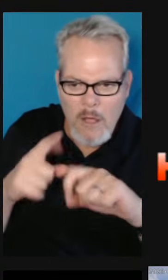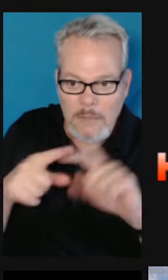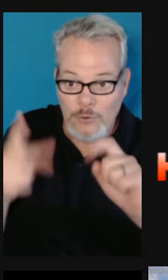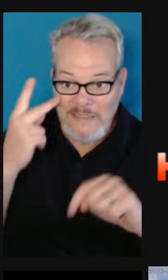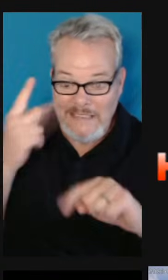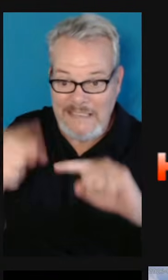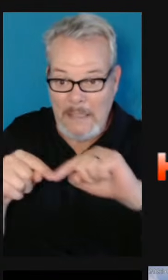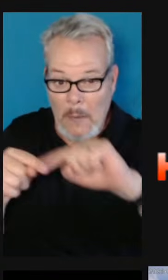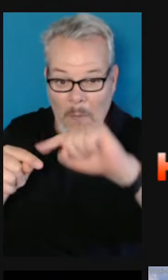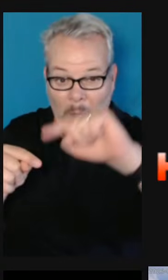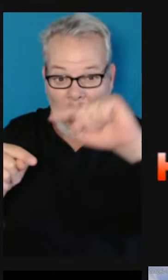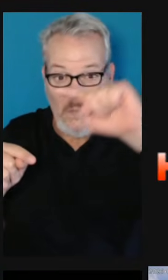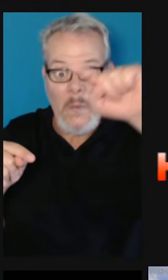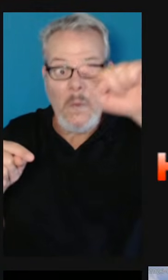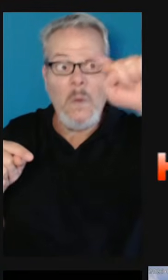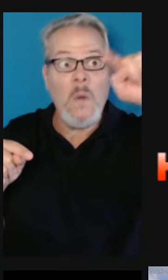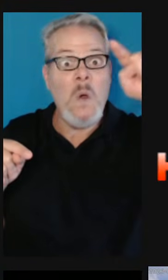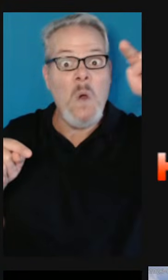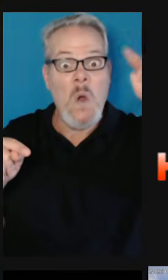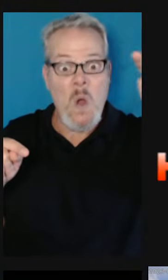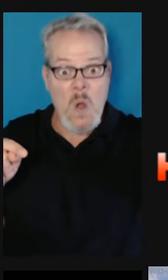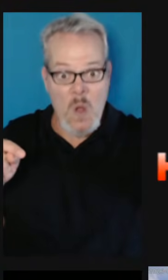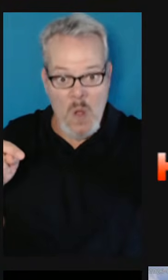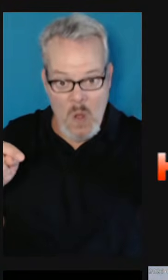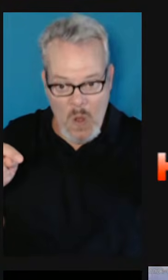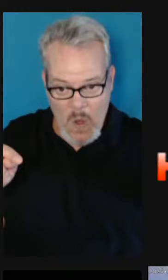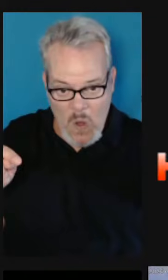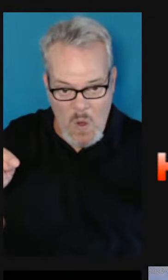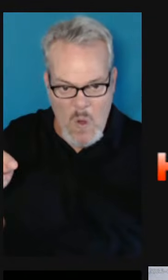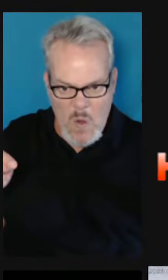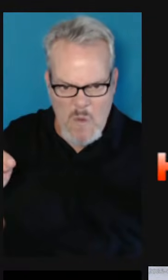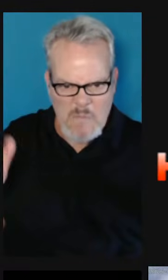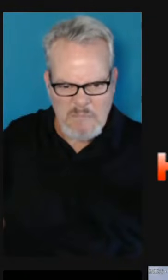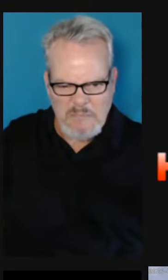here, rising upwards like that.